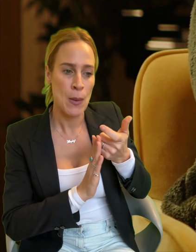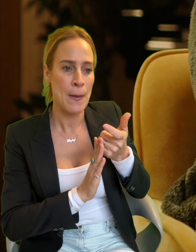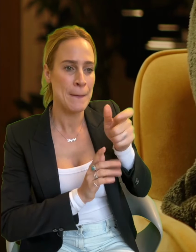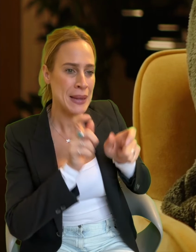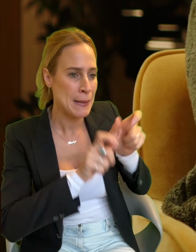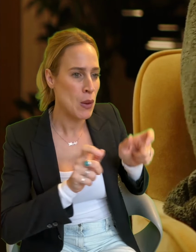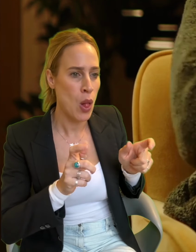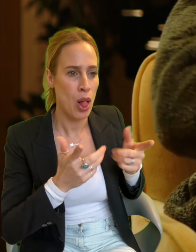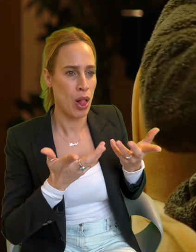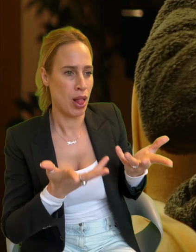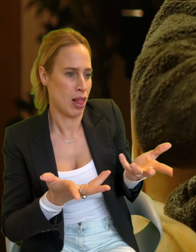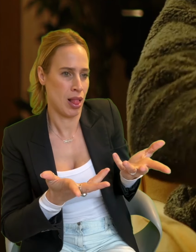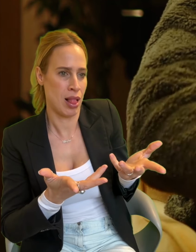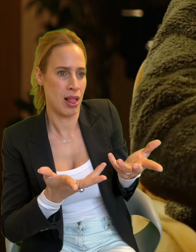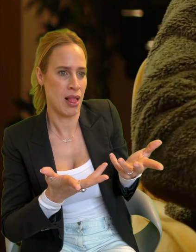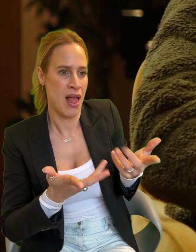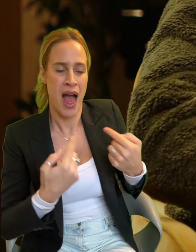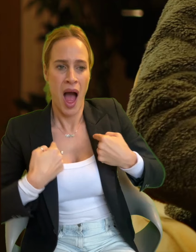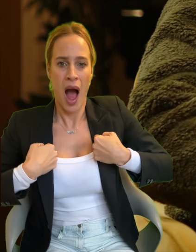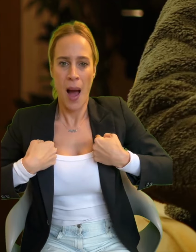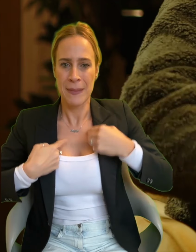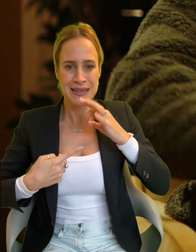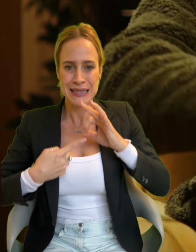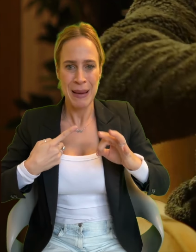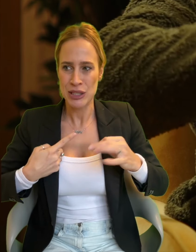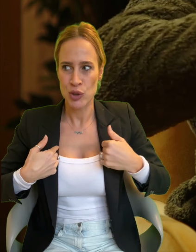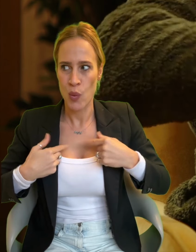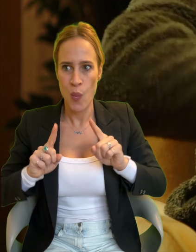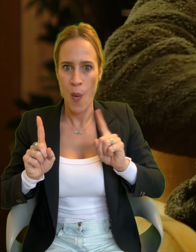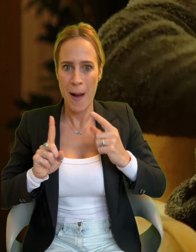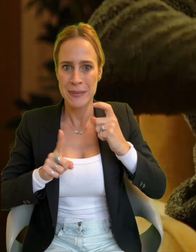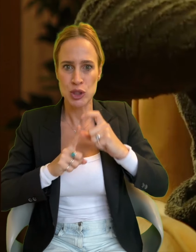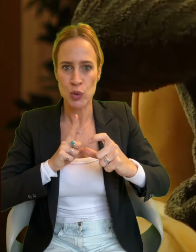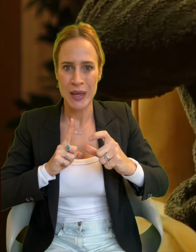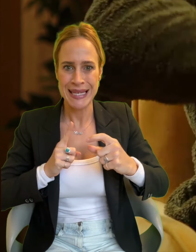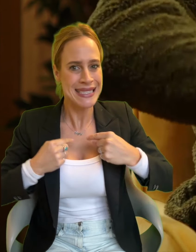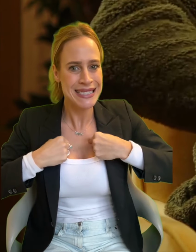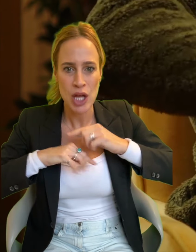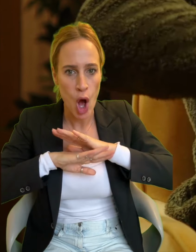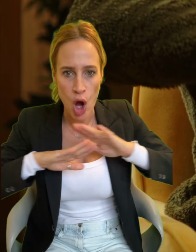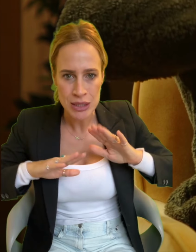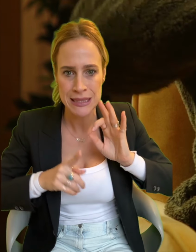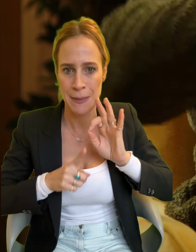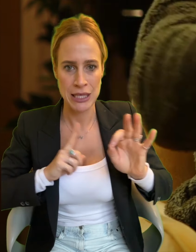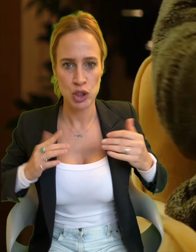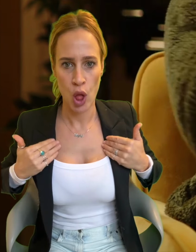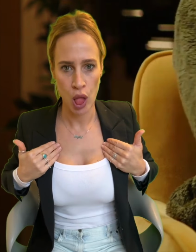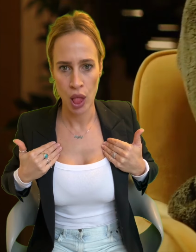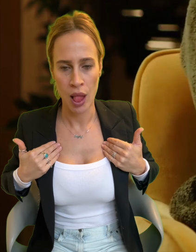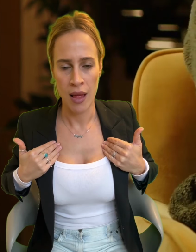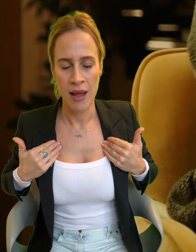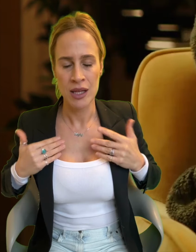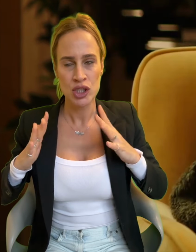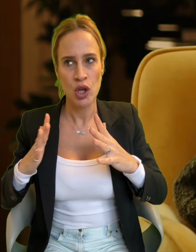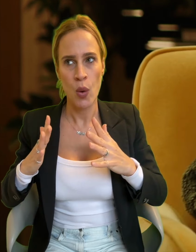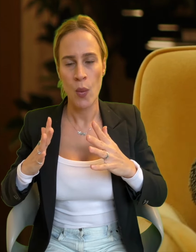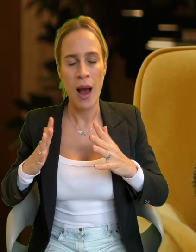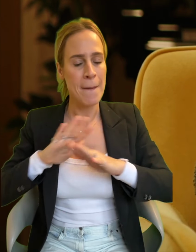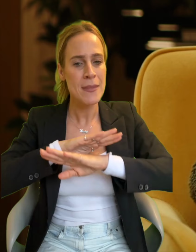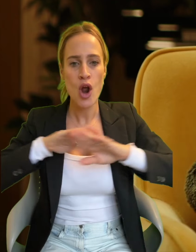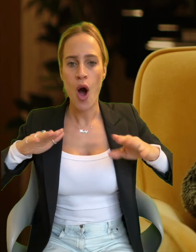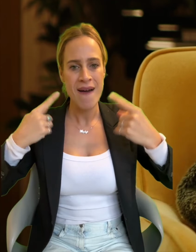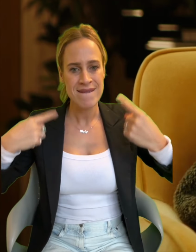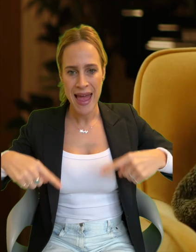anything really special about what I'm doing. So my approach to keeping on doing this is I don't get I'm unavailable